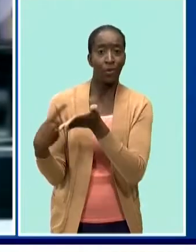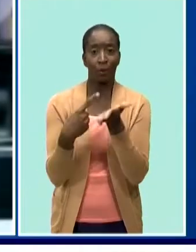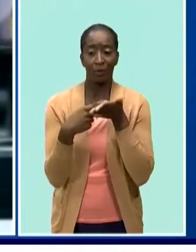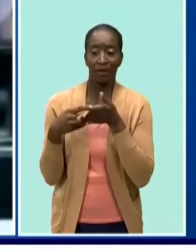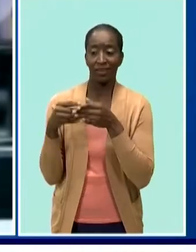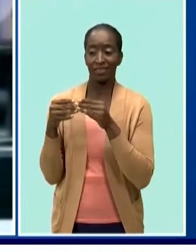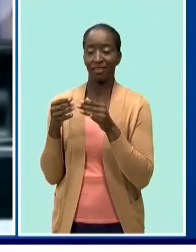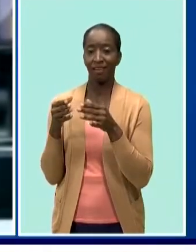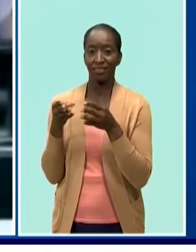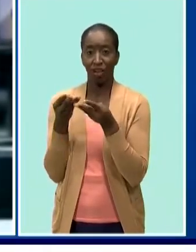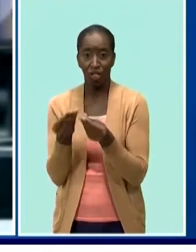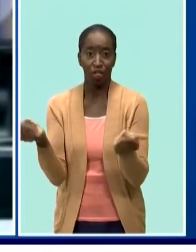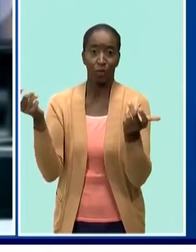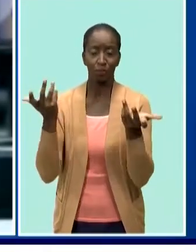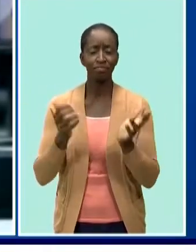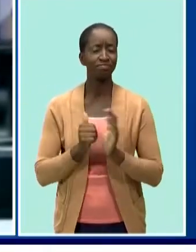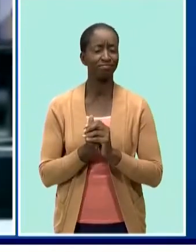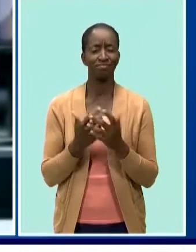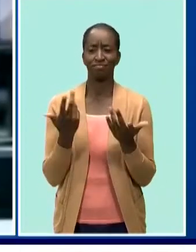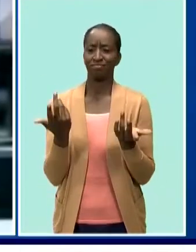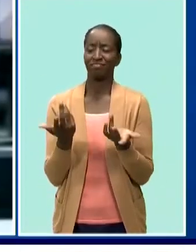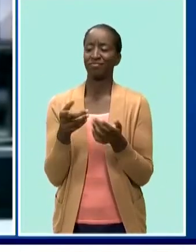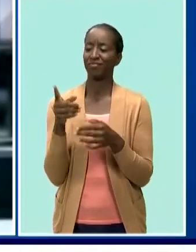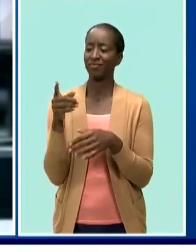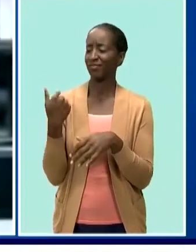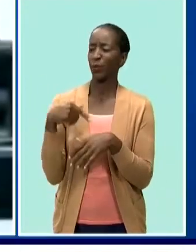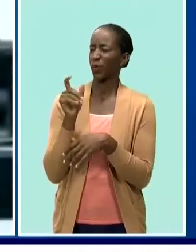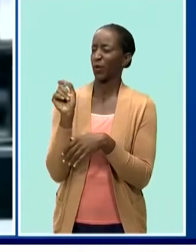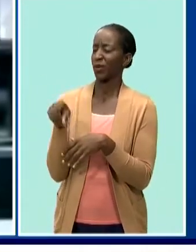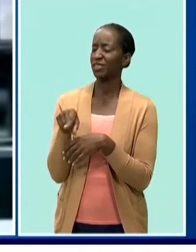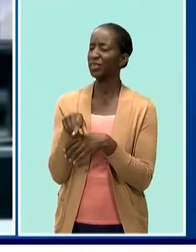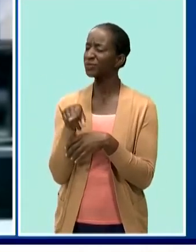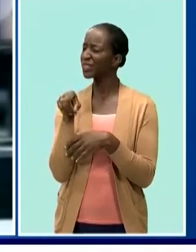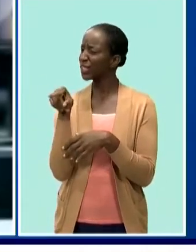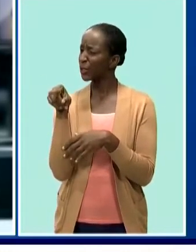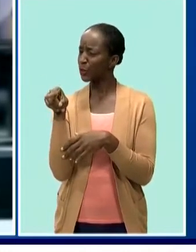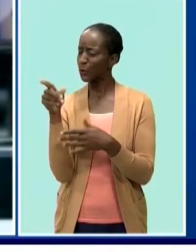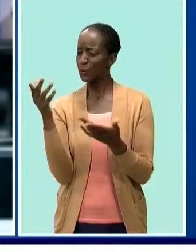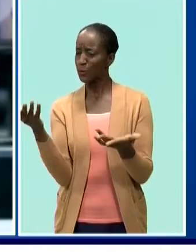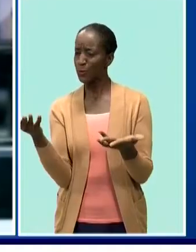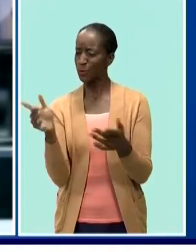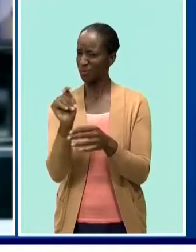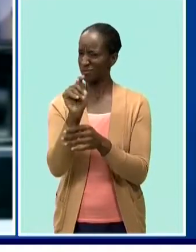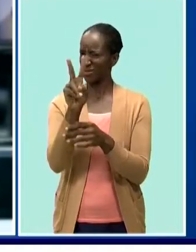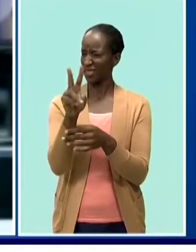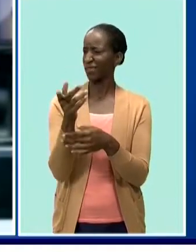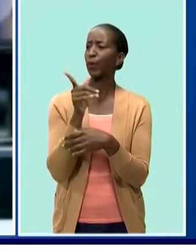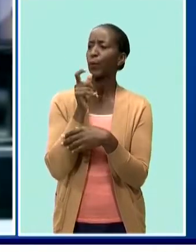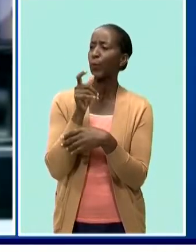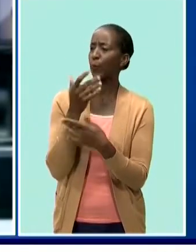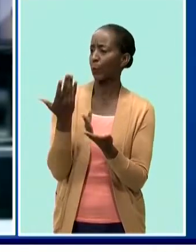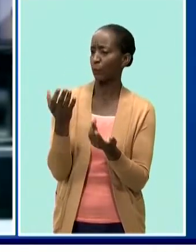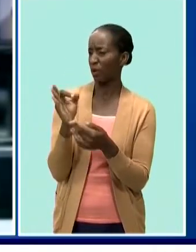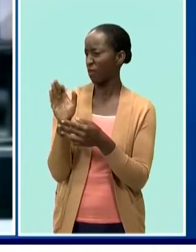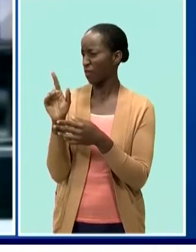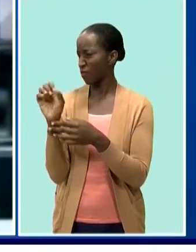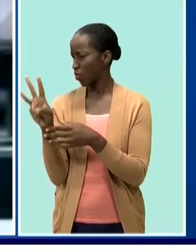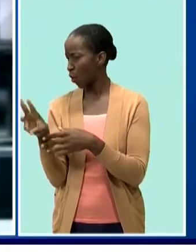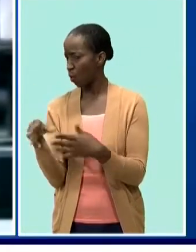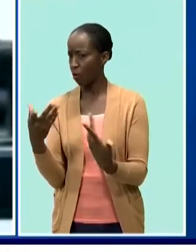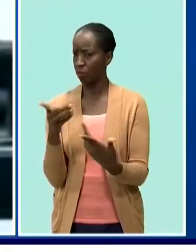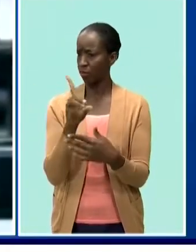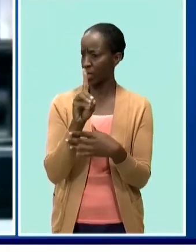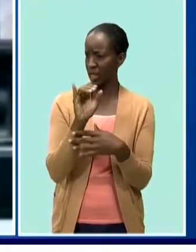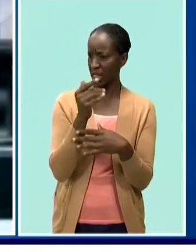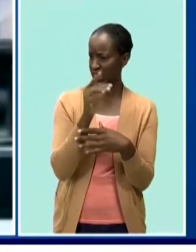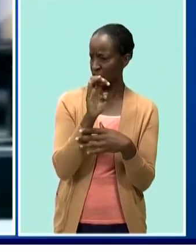kept asking the question, who is your service provider? And Lisa, we got probably close to 30 calls in the first 15 minutes of our